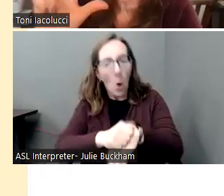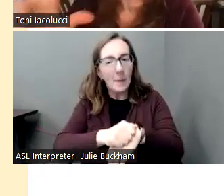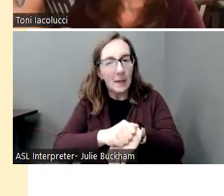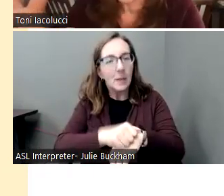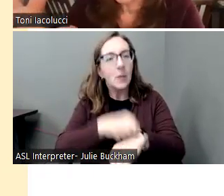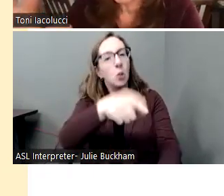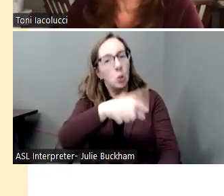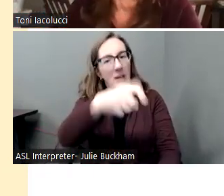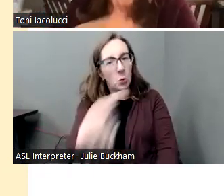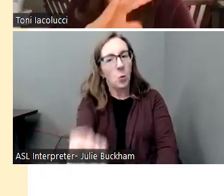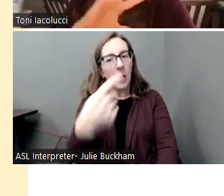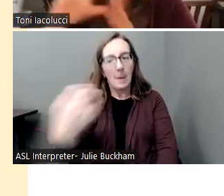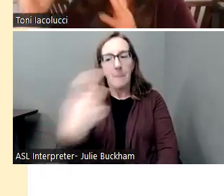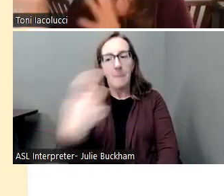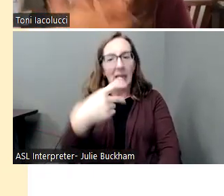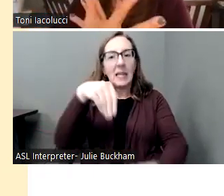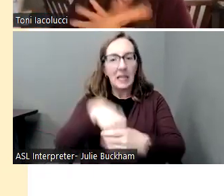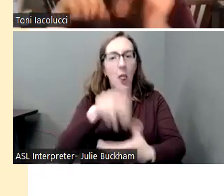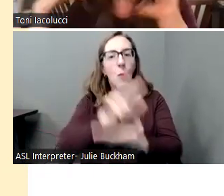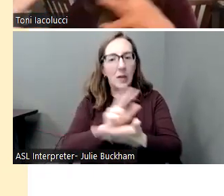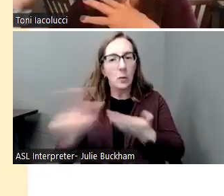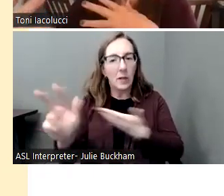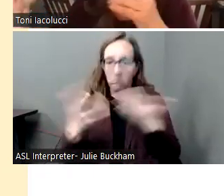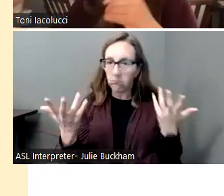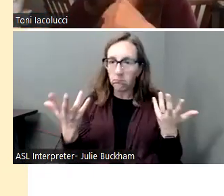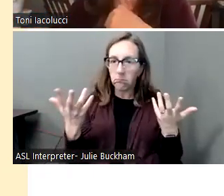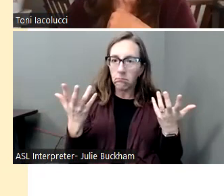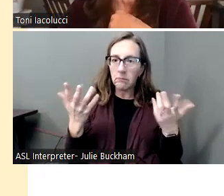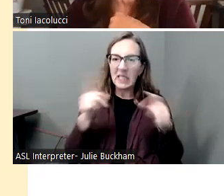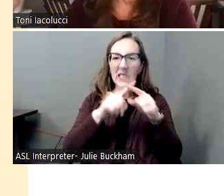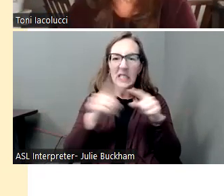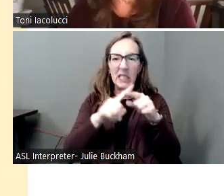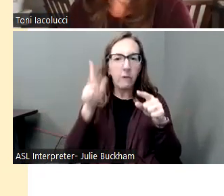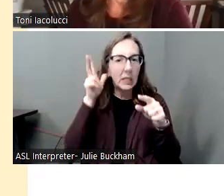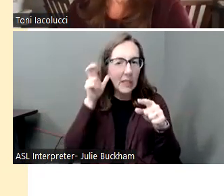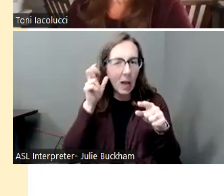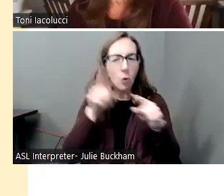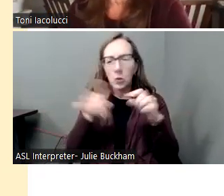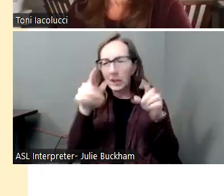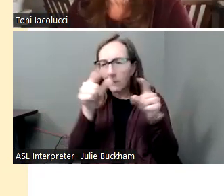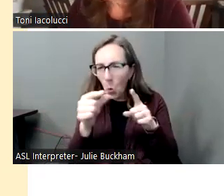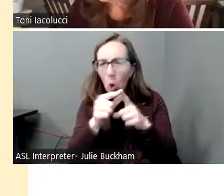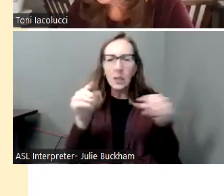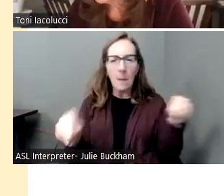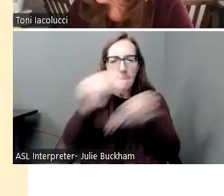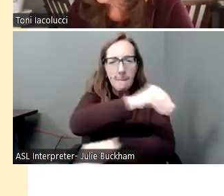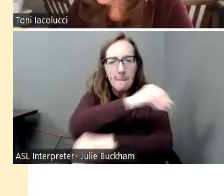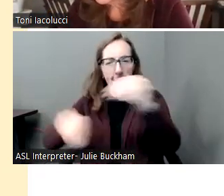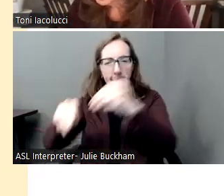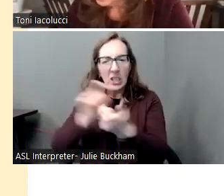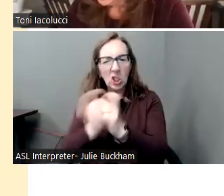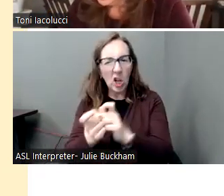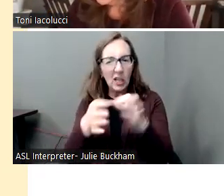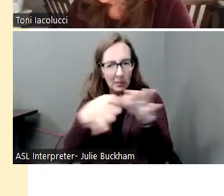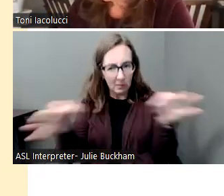come back in 3 weeks. So just change it around. You'll be using different sounds, different words, and you'll have a better shot at getting your message